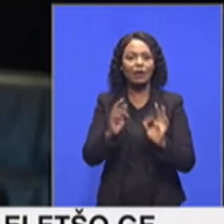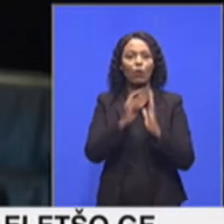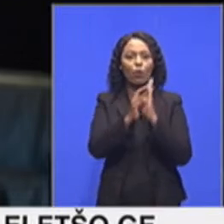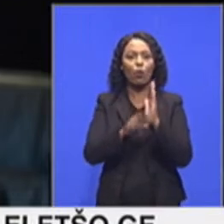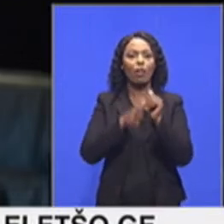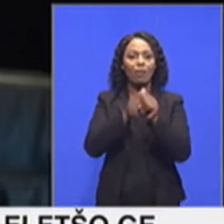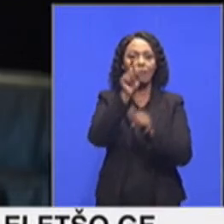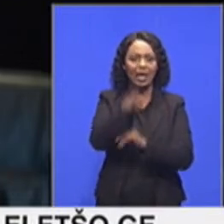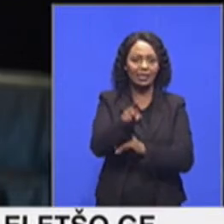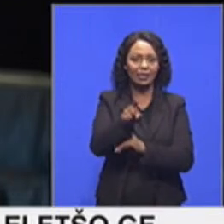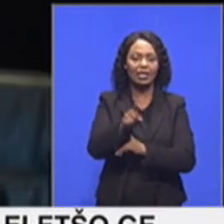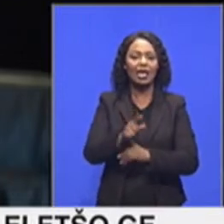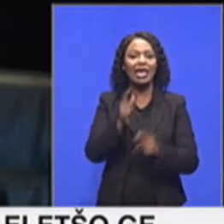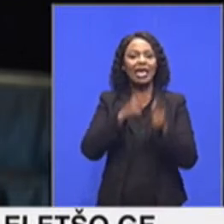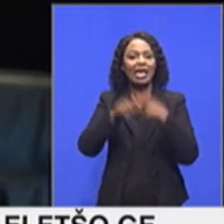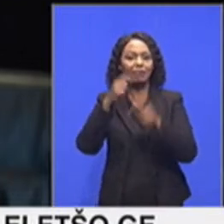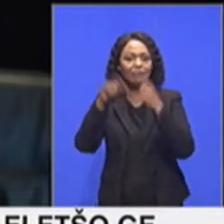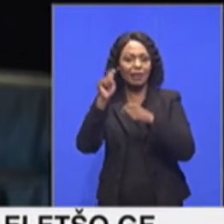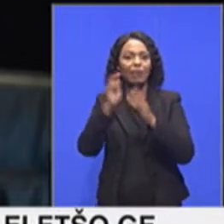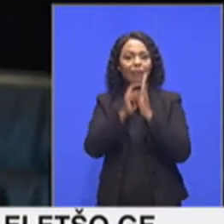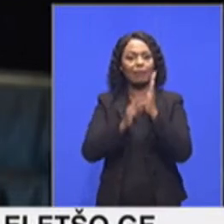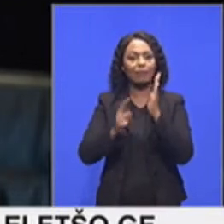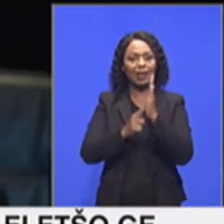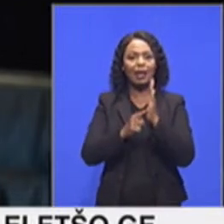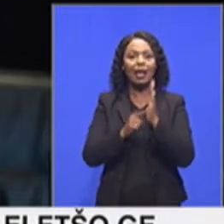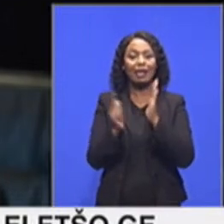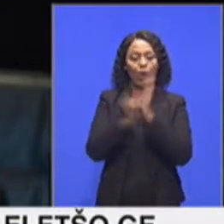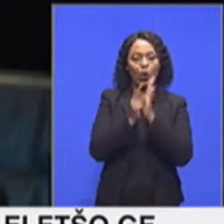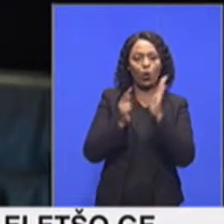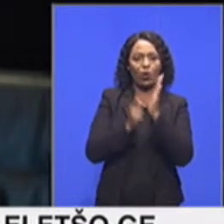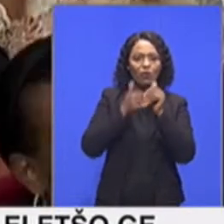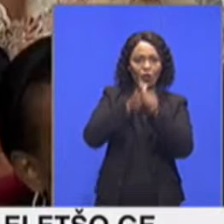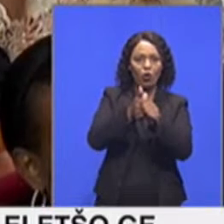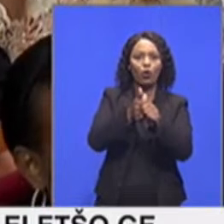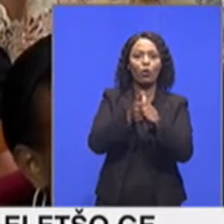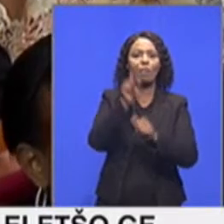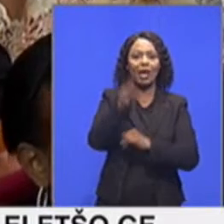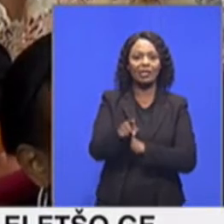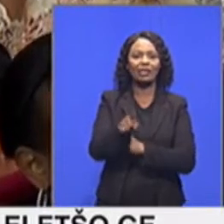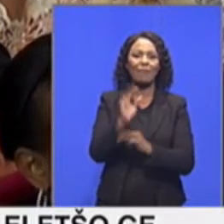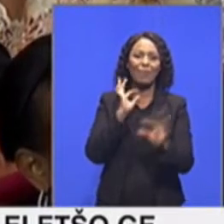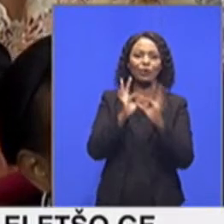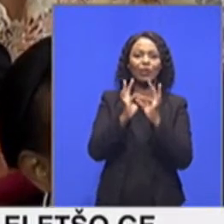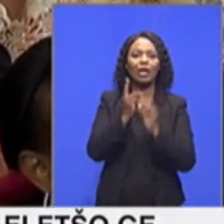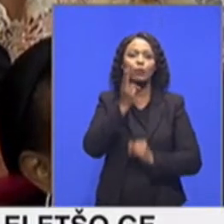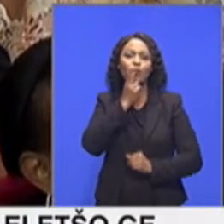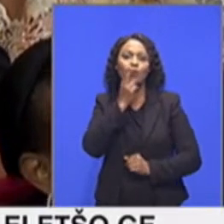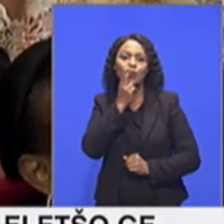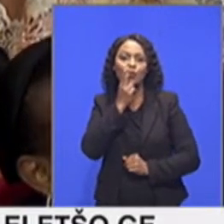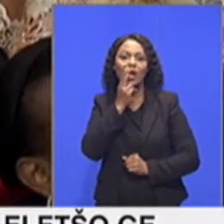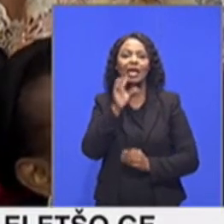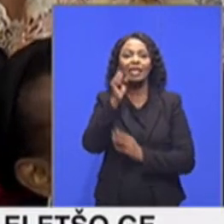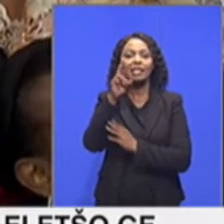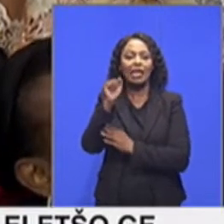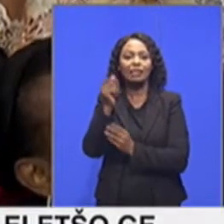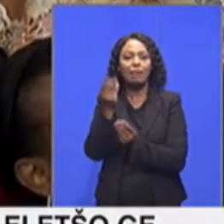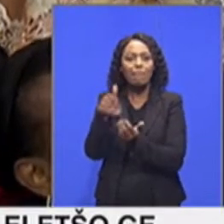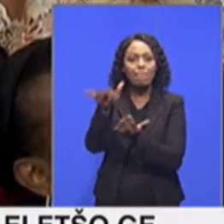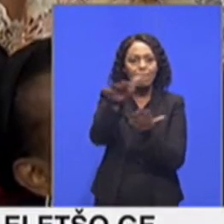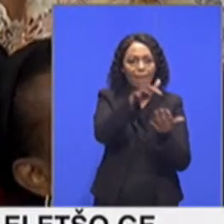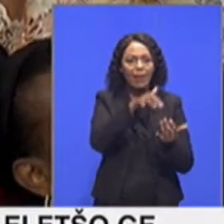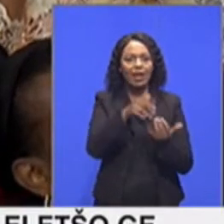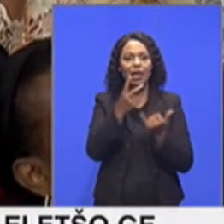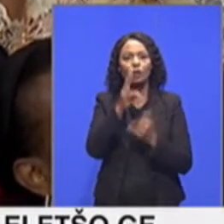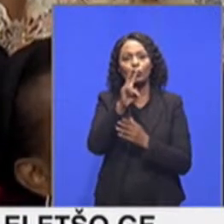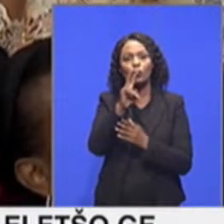illicit trade, particularly in tobacco. To this end, SARS has completed 2,316